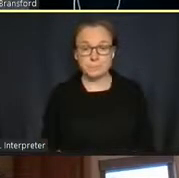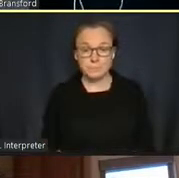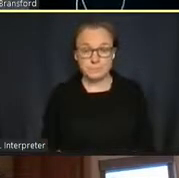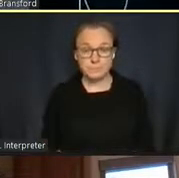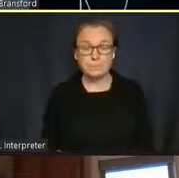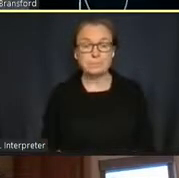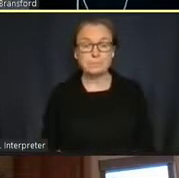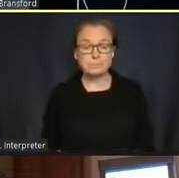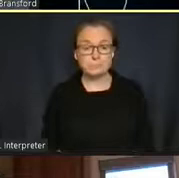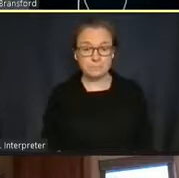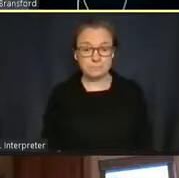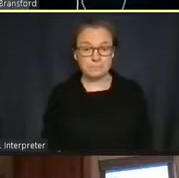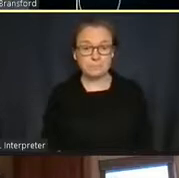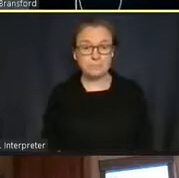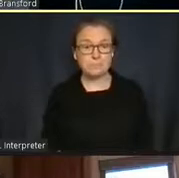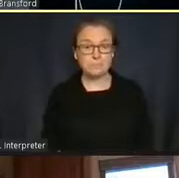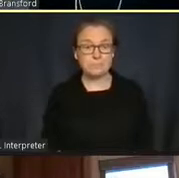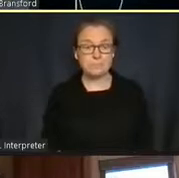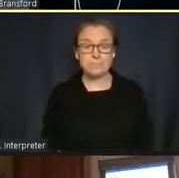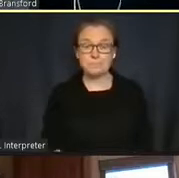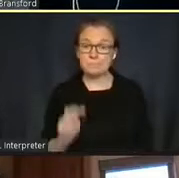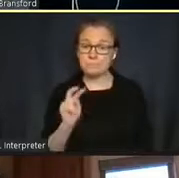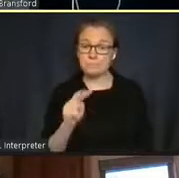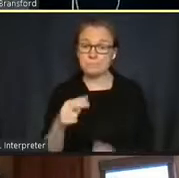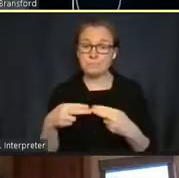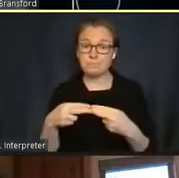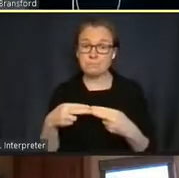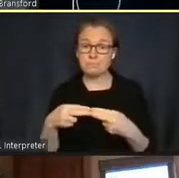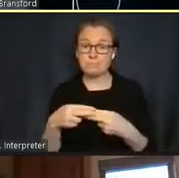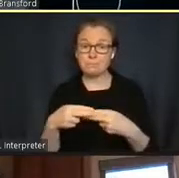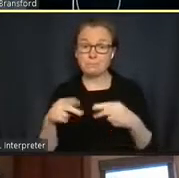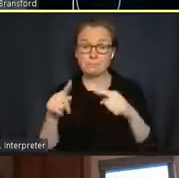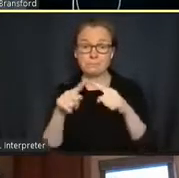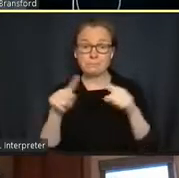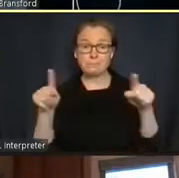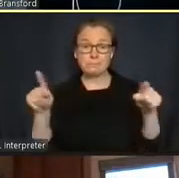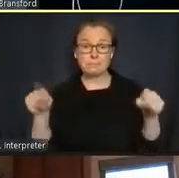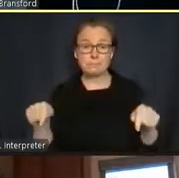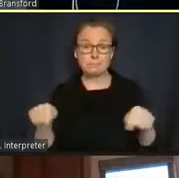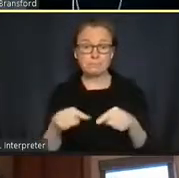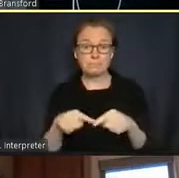of all, if we can advance one slide, please, Marcus.